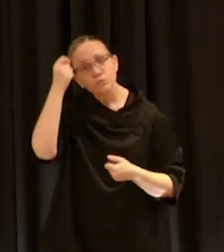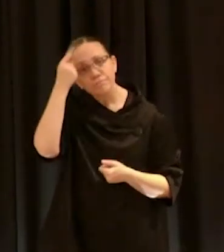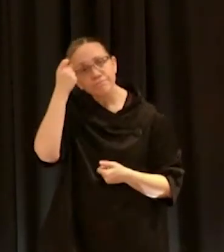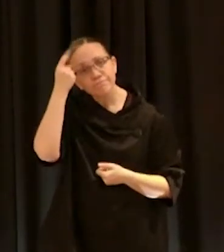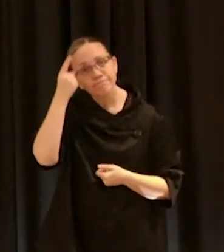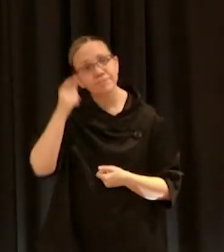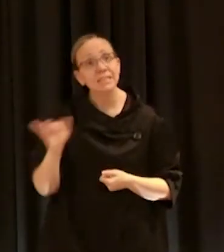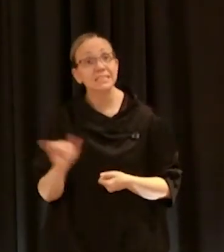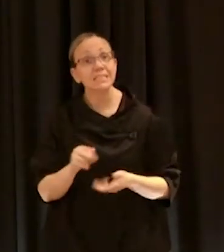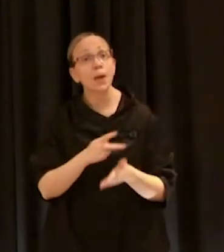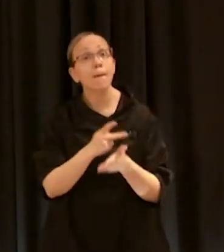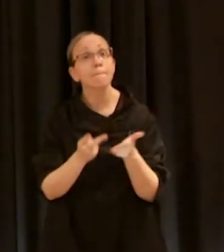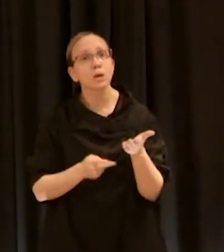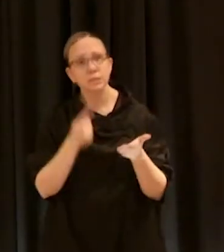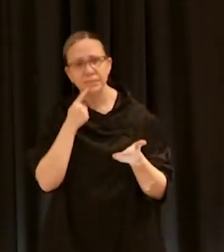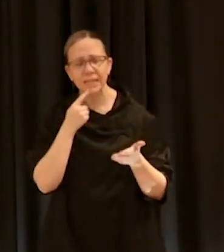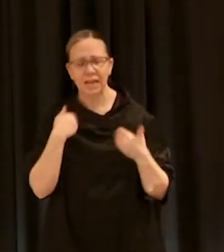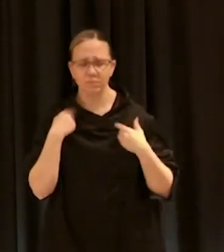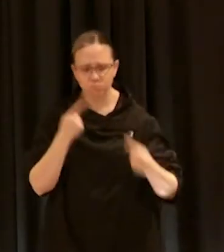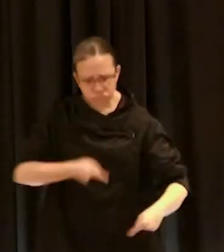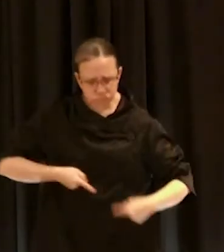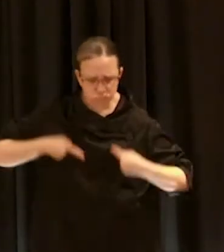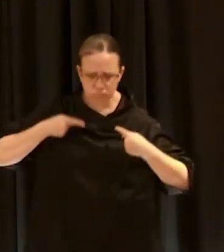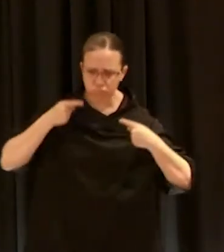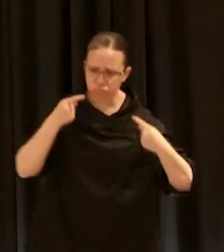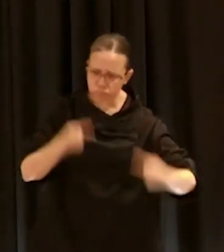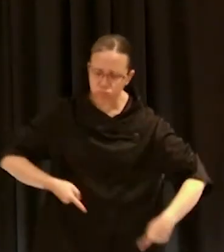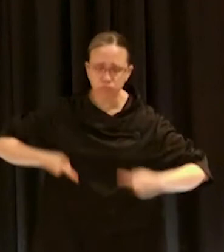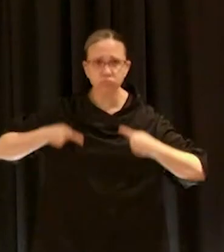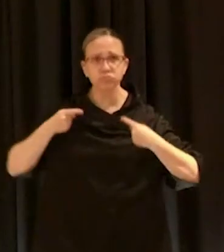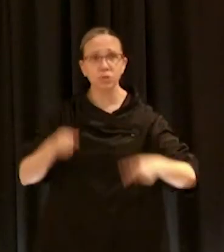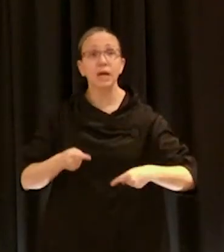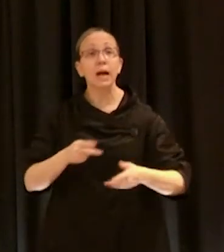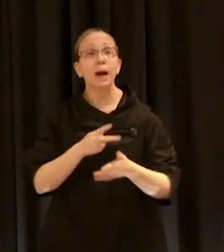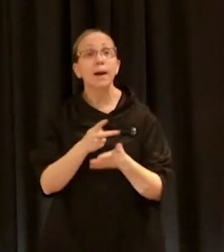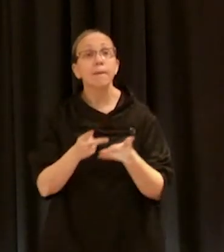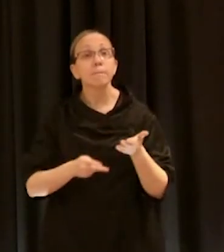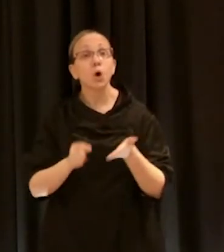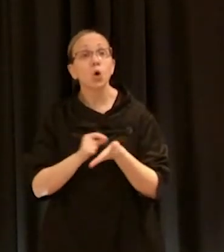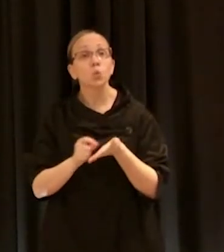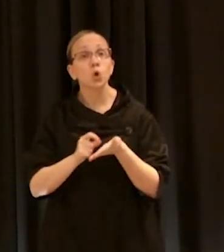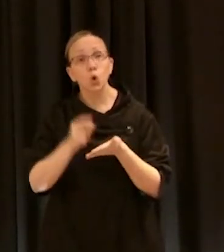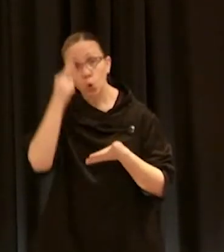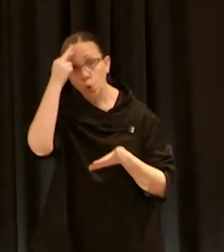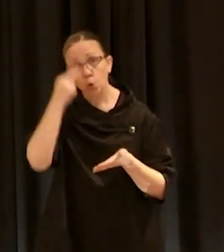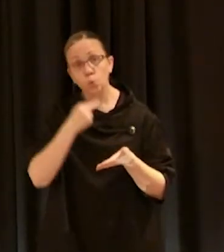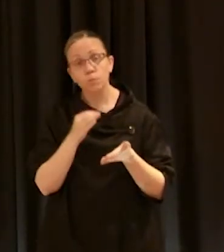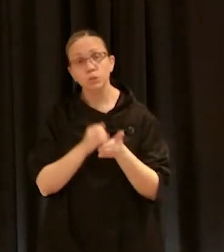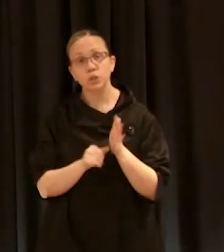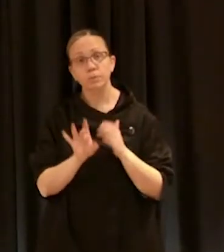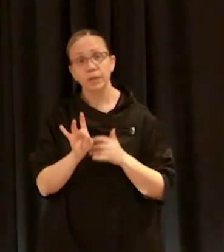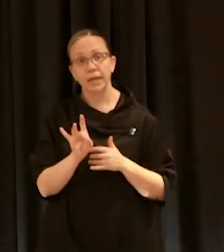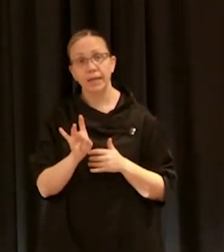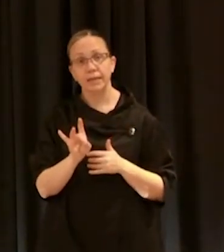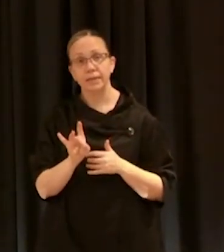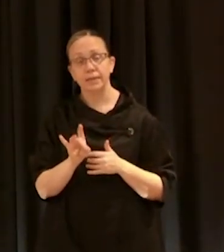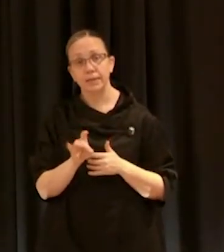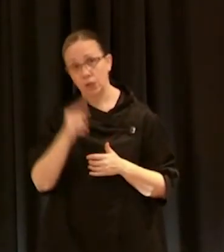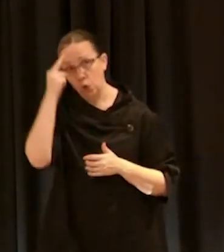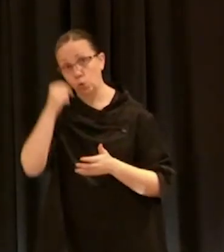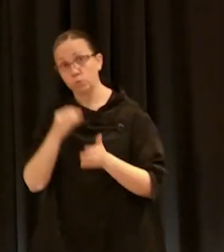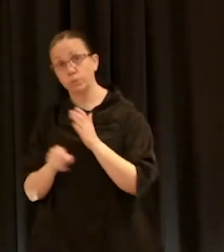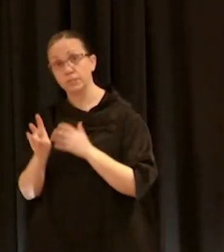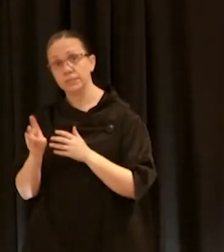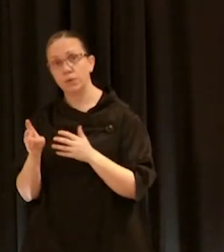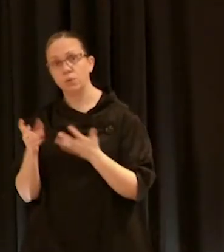understand. The same Paul that said, I got this struggle going on. The same Paul wrote Romans chapter 8. Now, Romans chapter 7 is where we